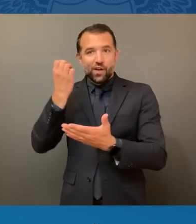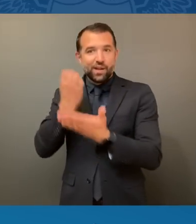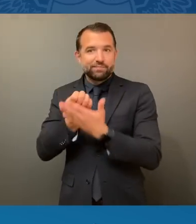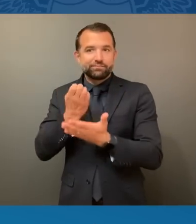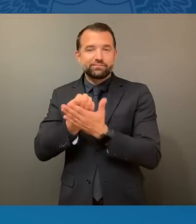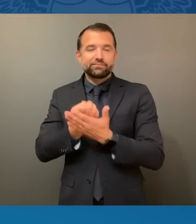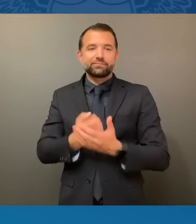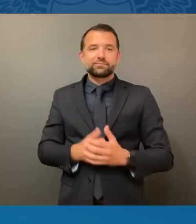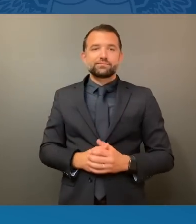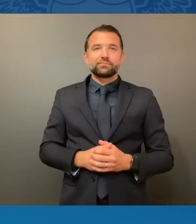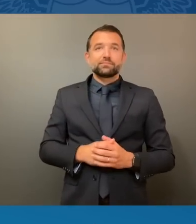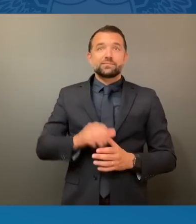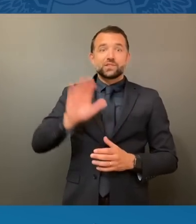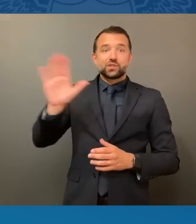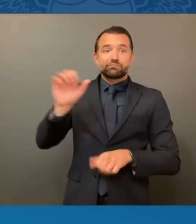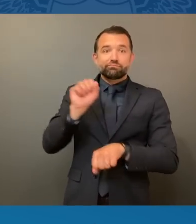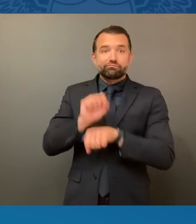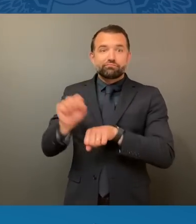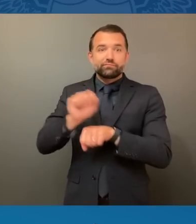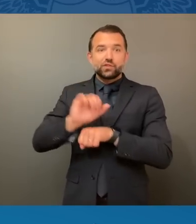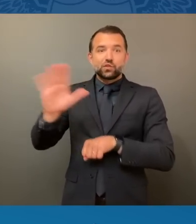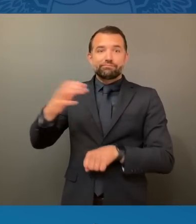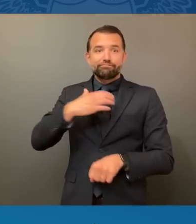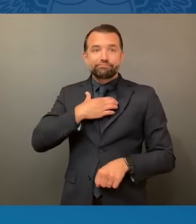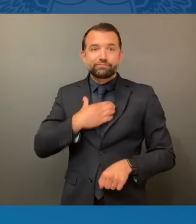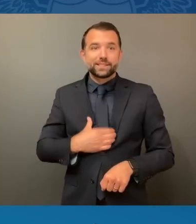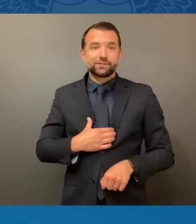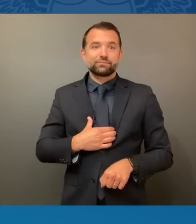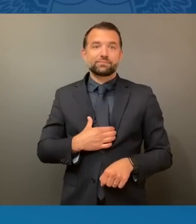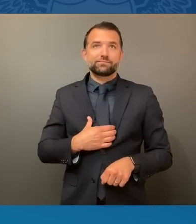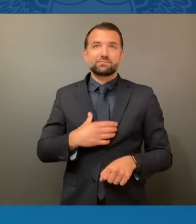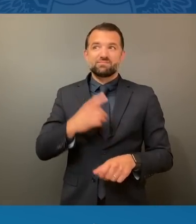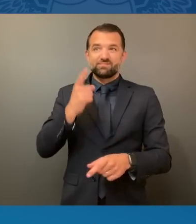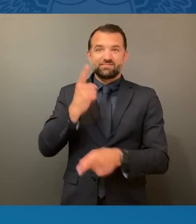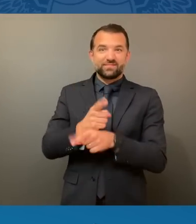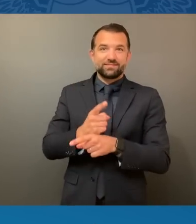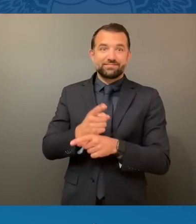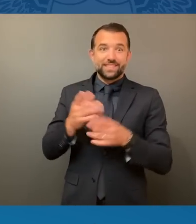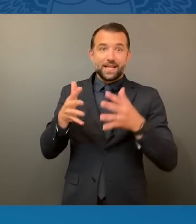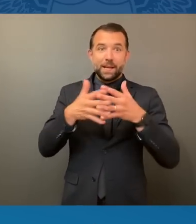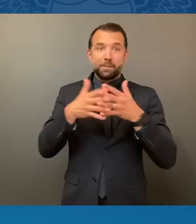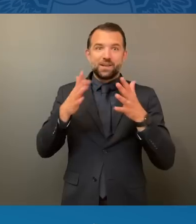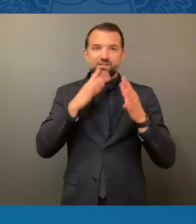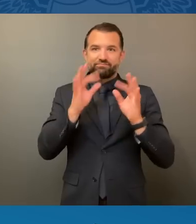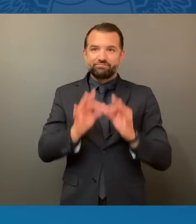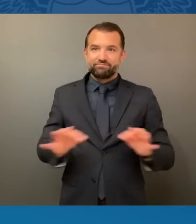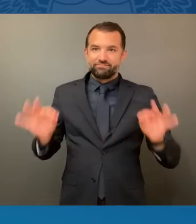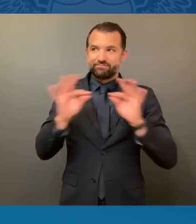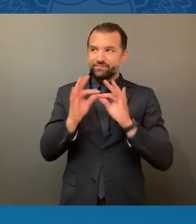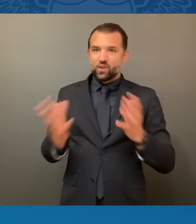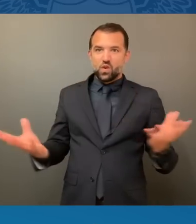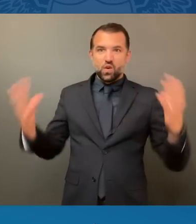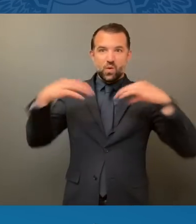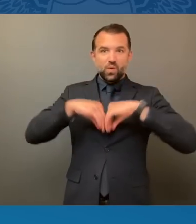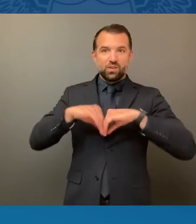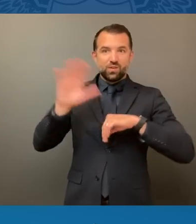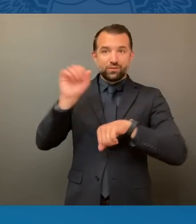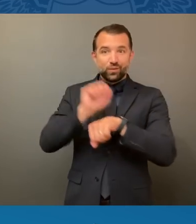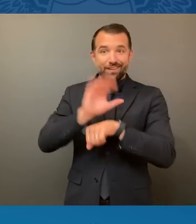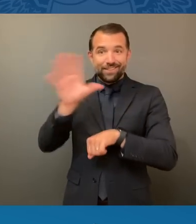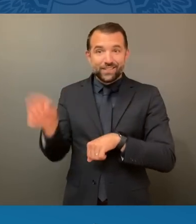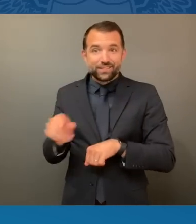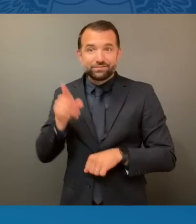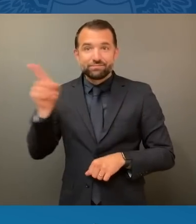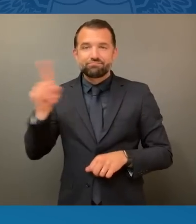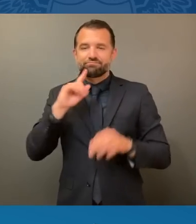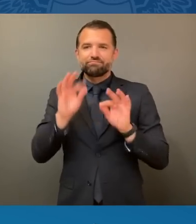the importance to America on making sure that we're connected in the work that you're doing in Africa and the importance of all of us